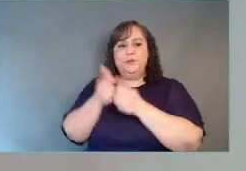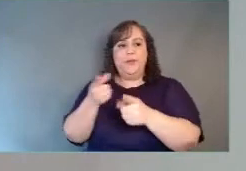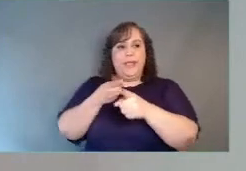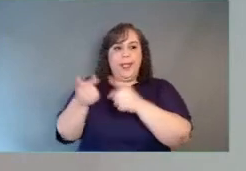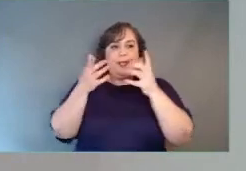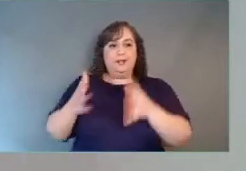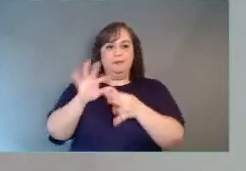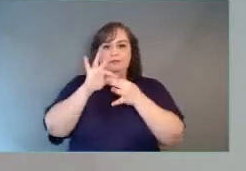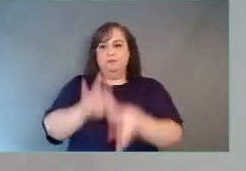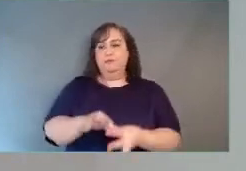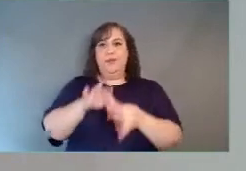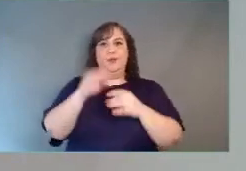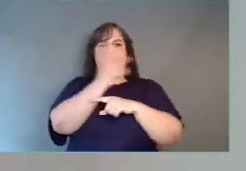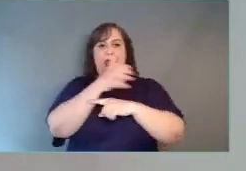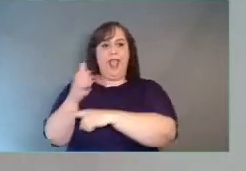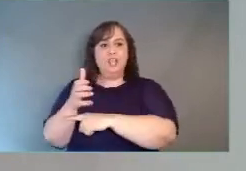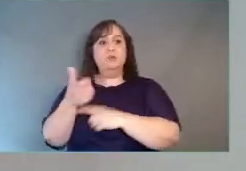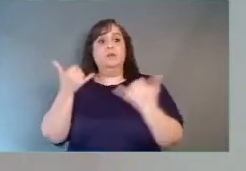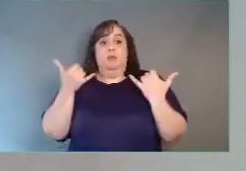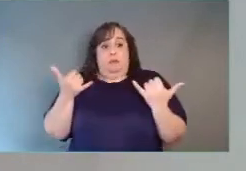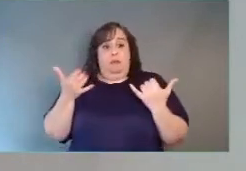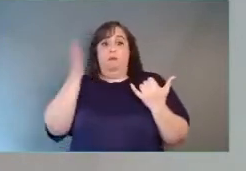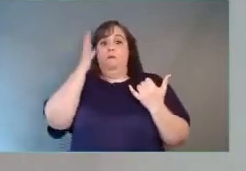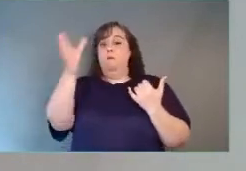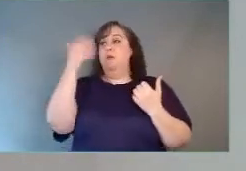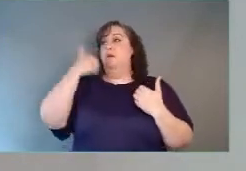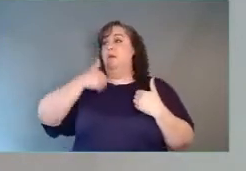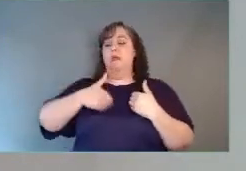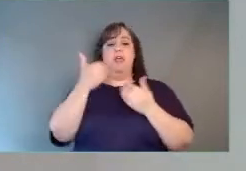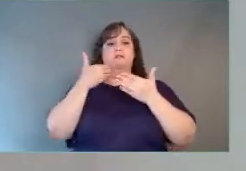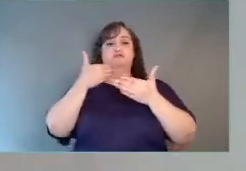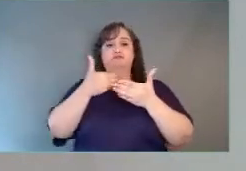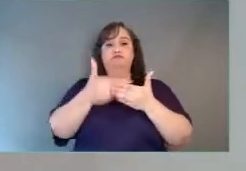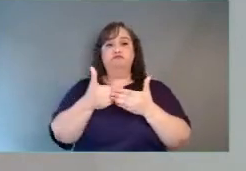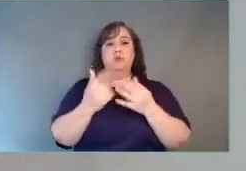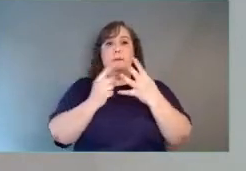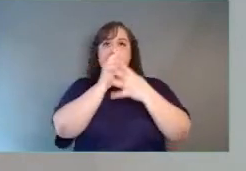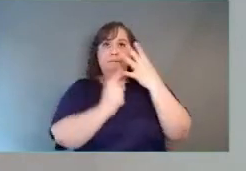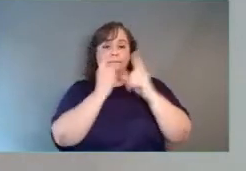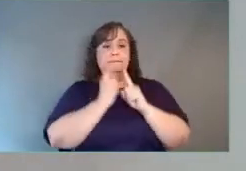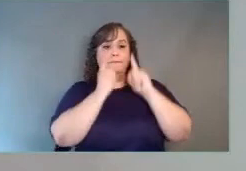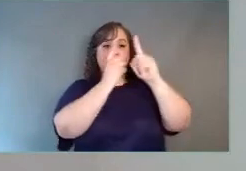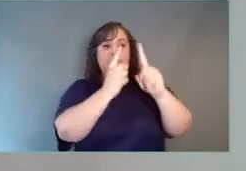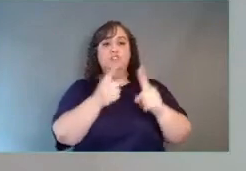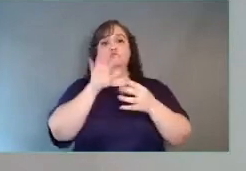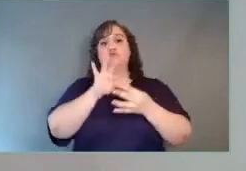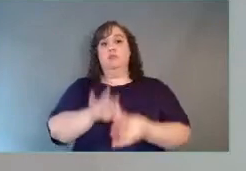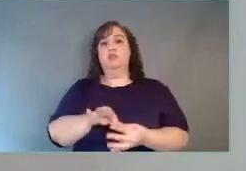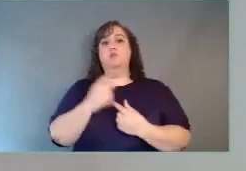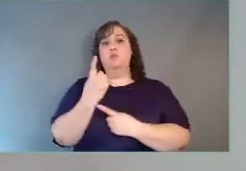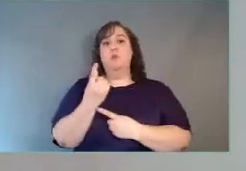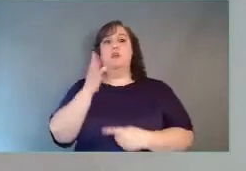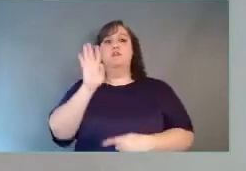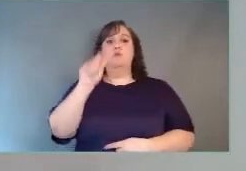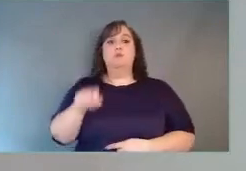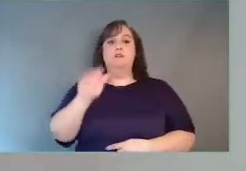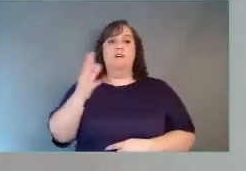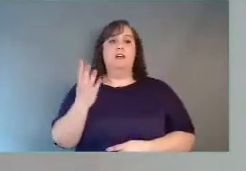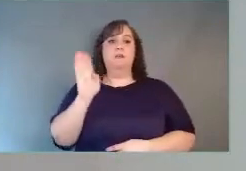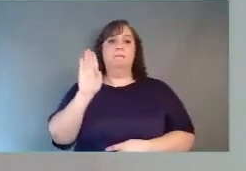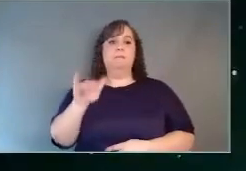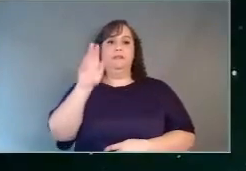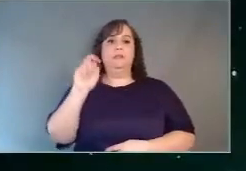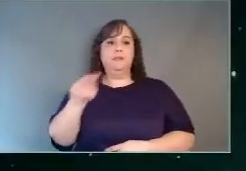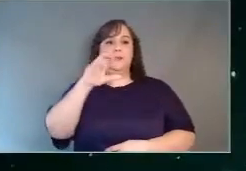world, and an upcoming test that will demonstrate a technique to change the orbit of an asteroid in space. Today